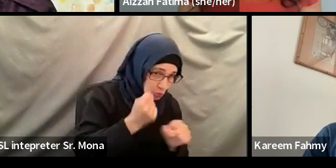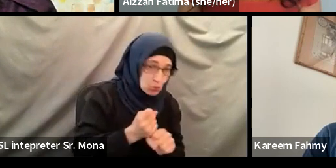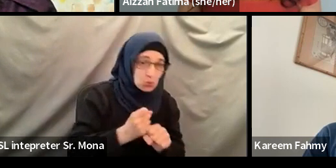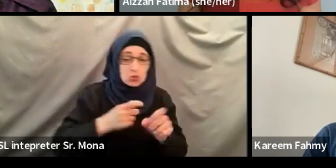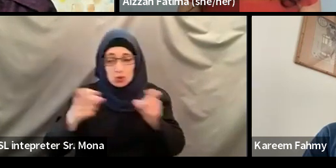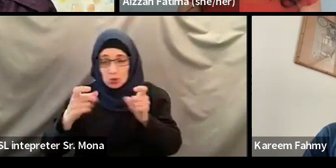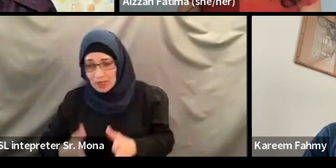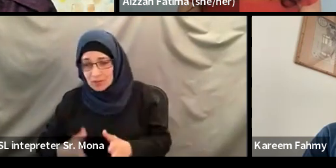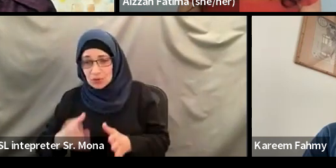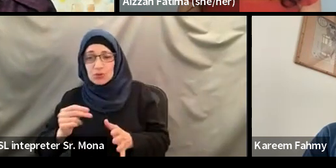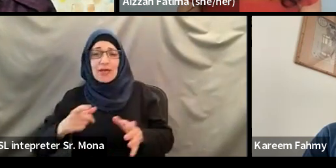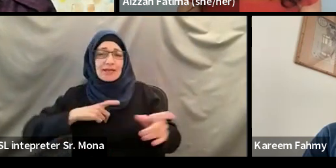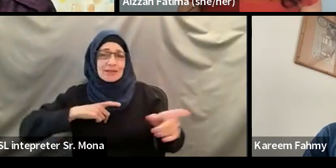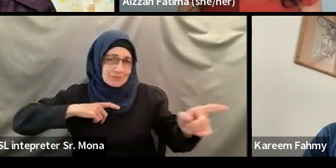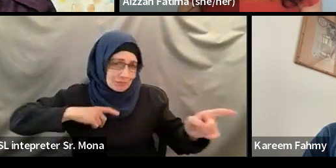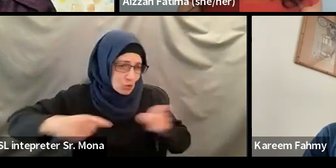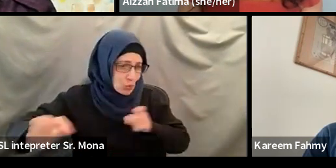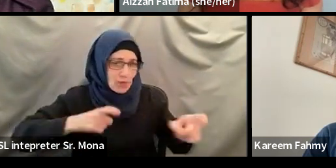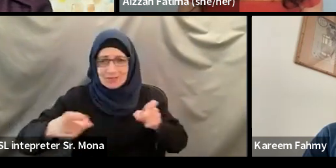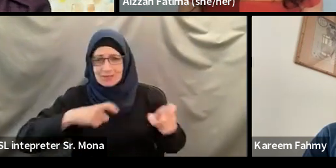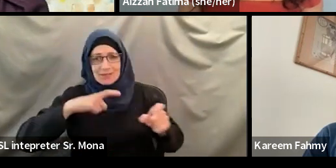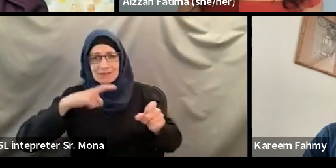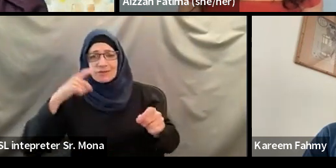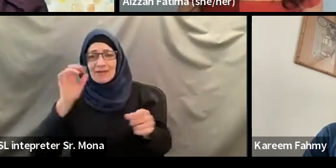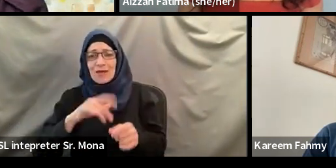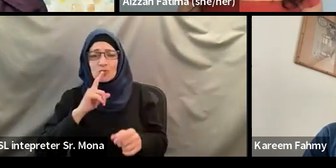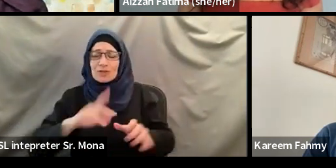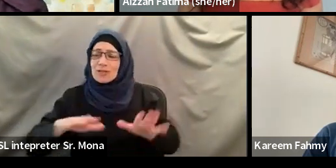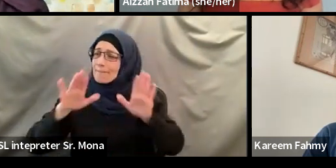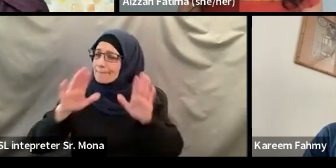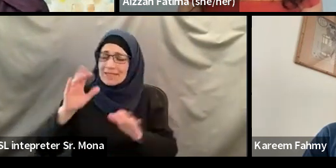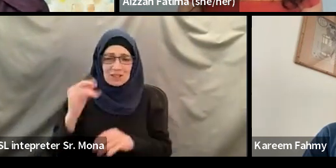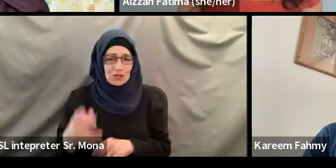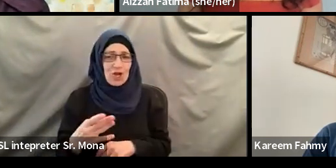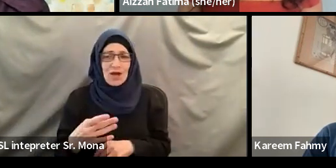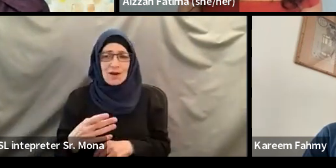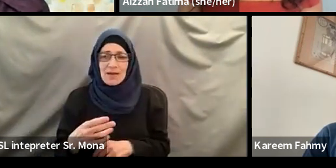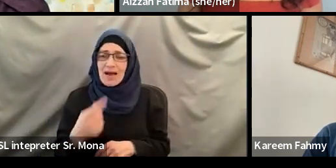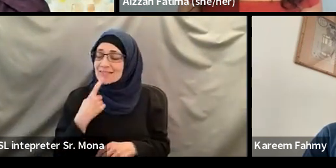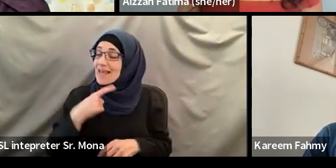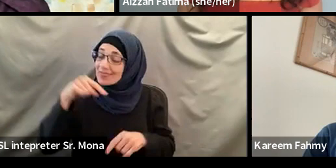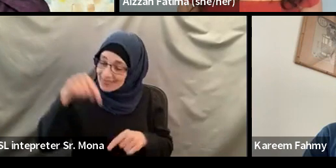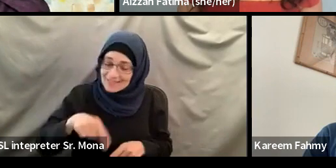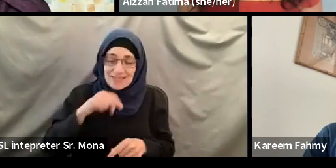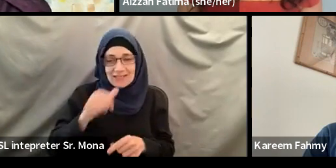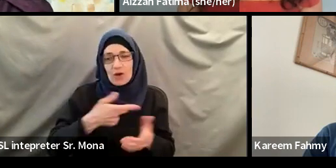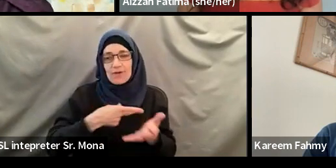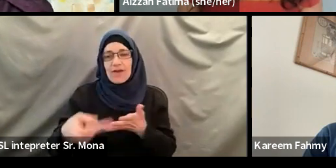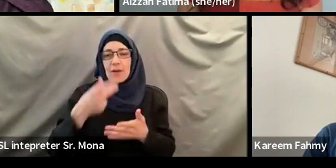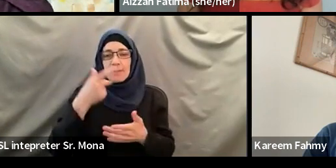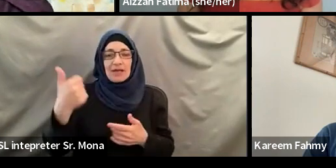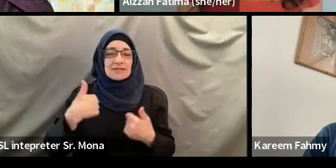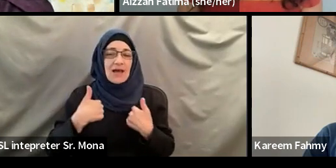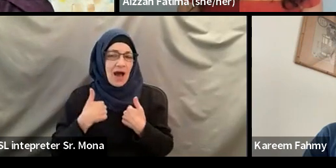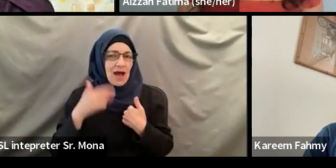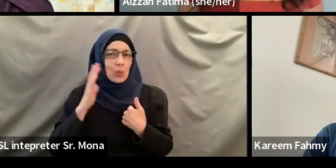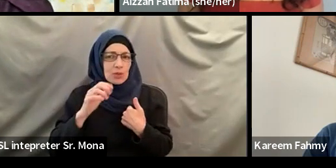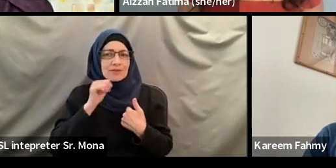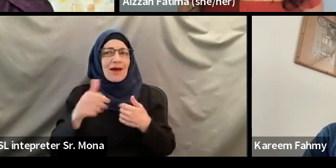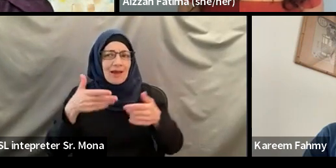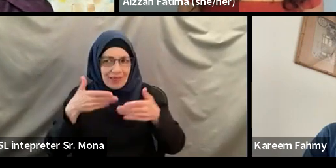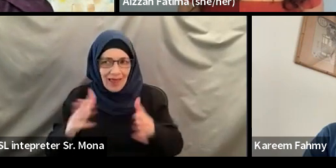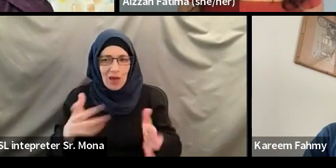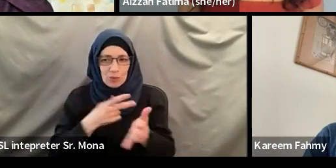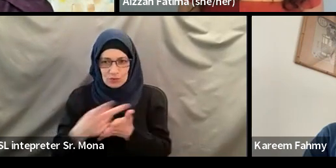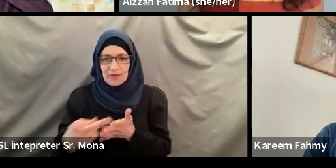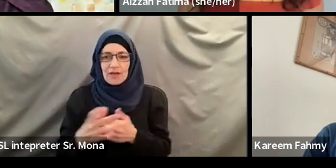crap out of it and just did like an amazing job and was just like, this will not fail because I will not let it fail. And I think that